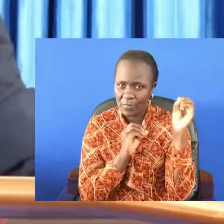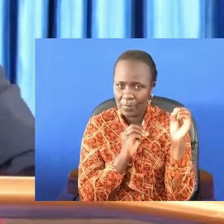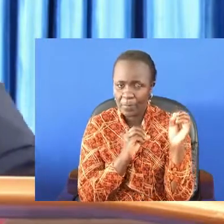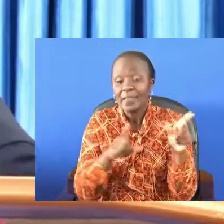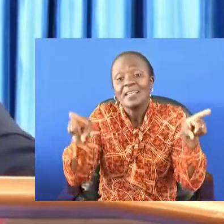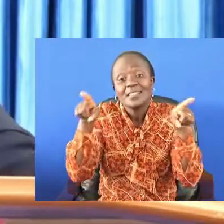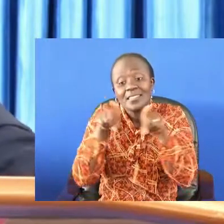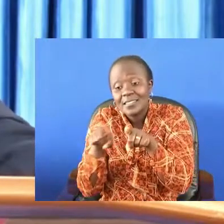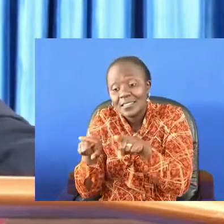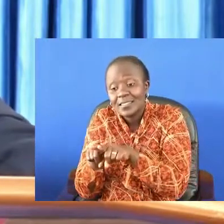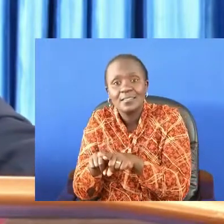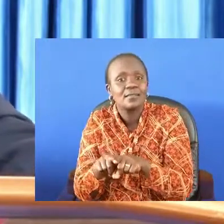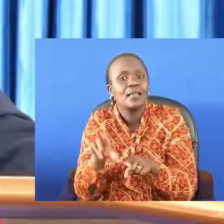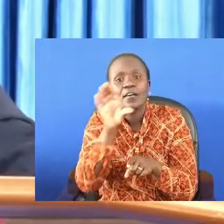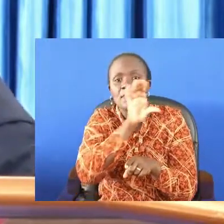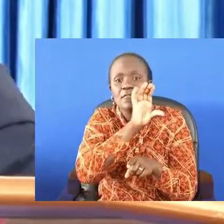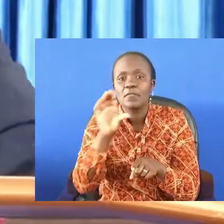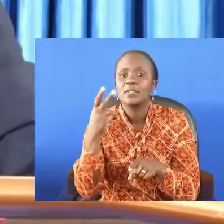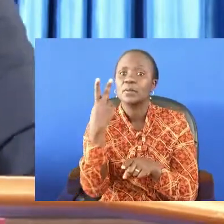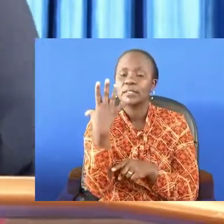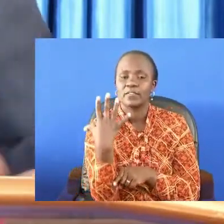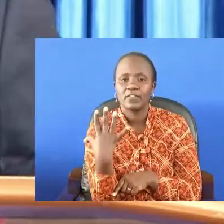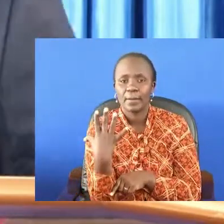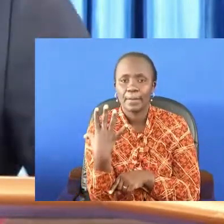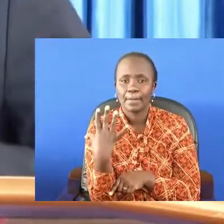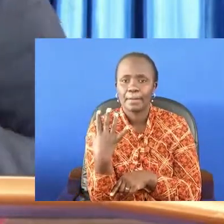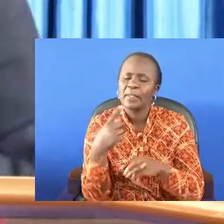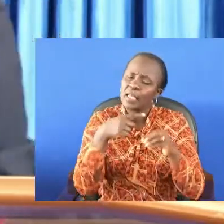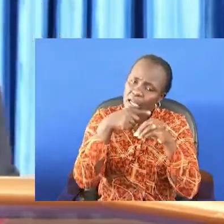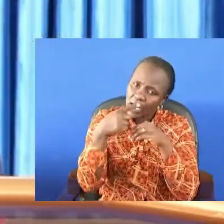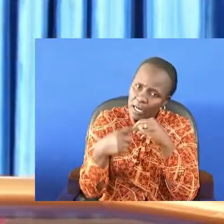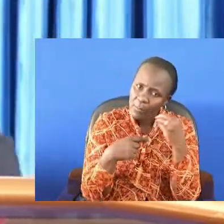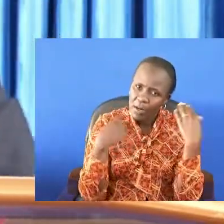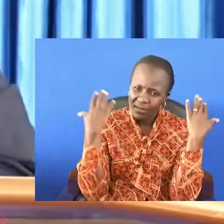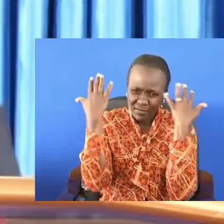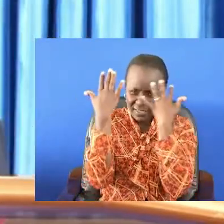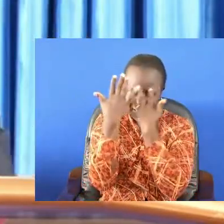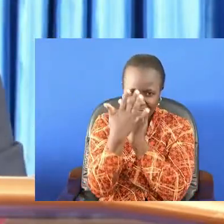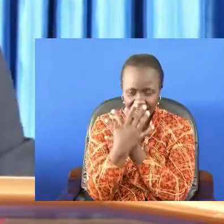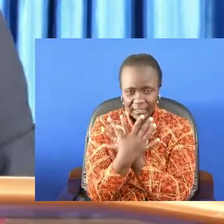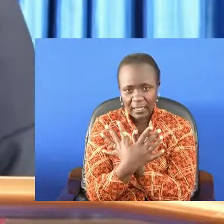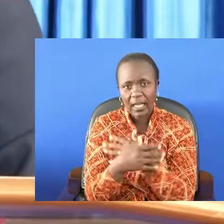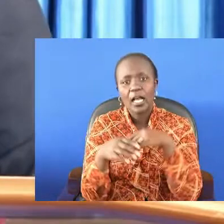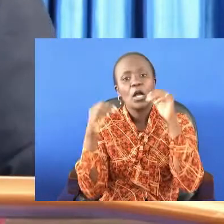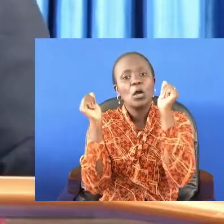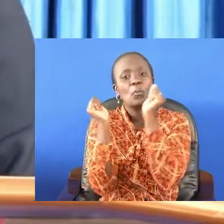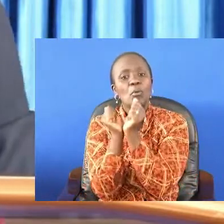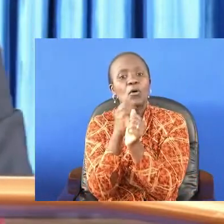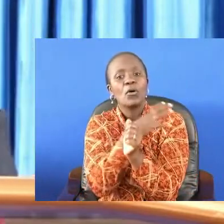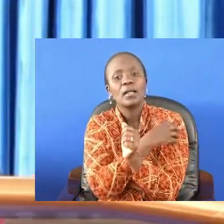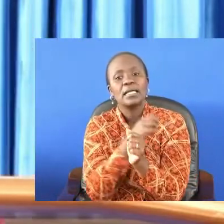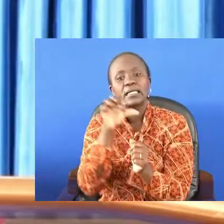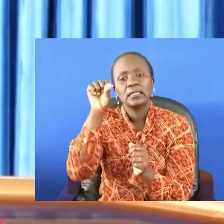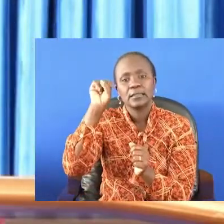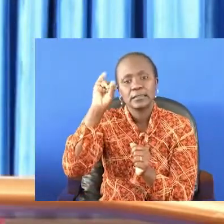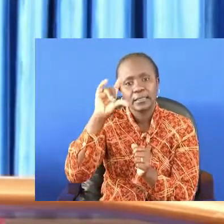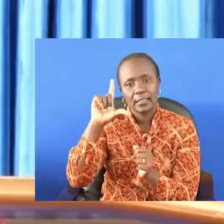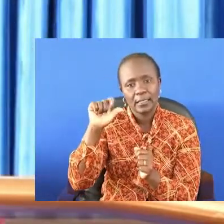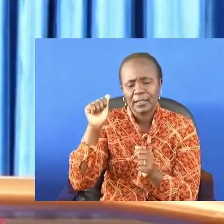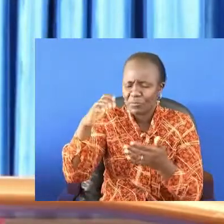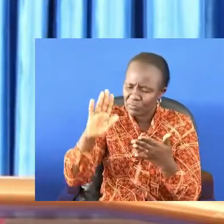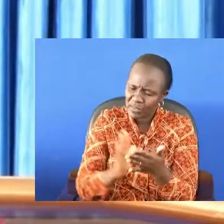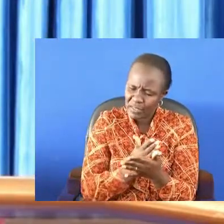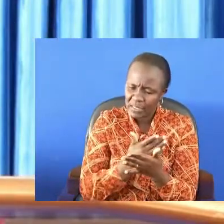in the same verse number 25, about midnight, Paul and Silas were praying and singing hymns to